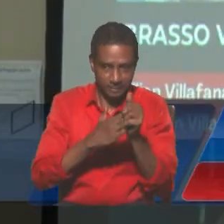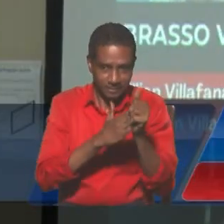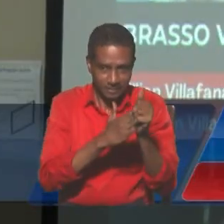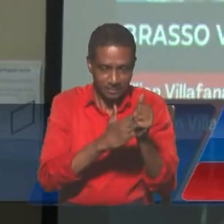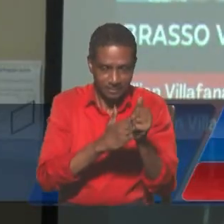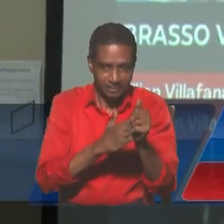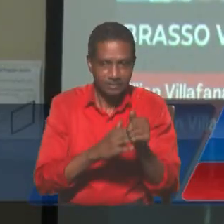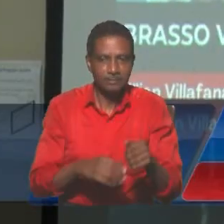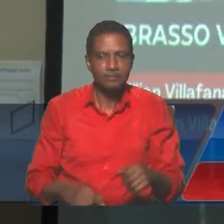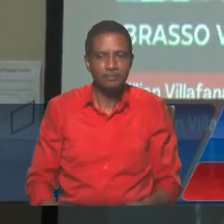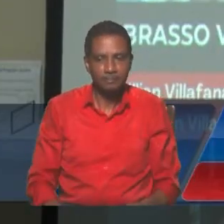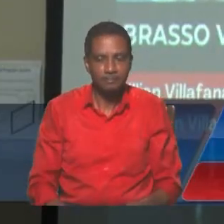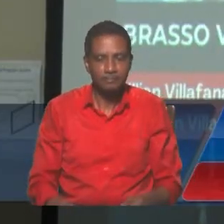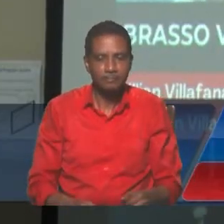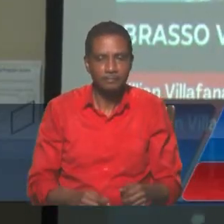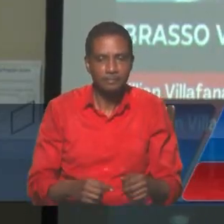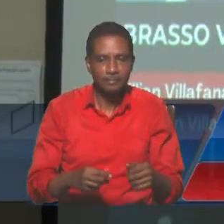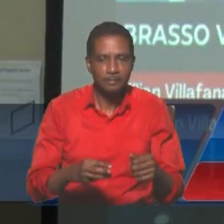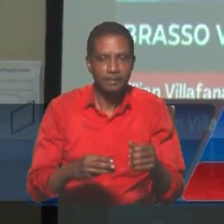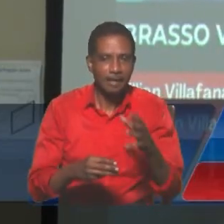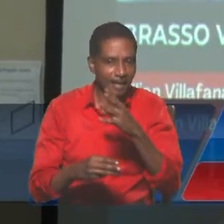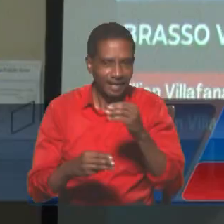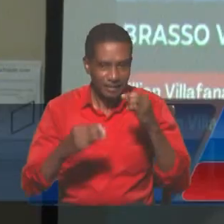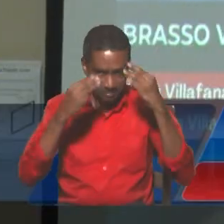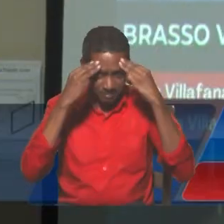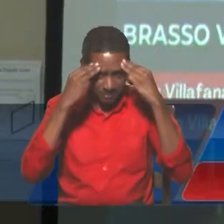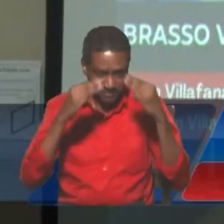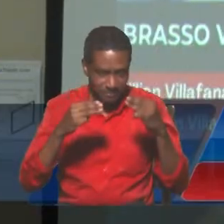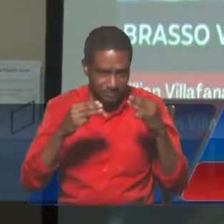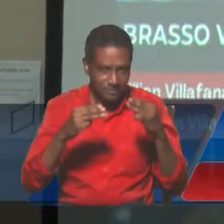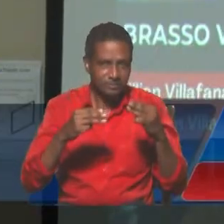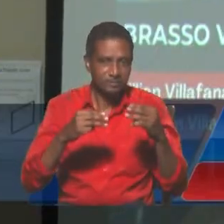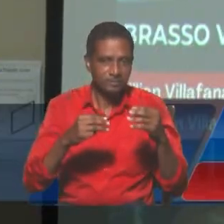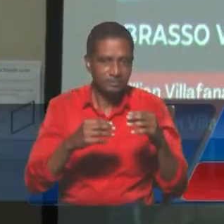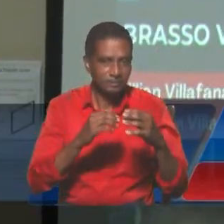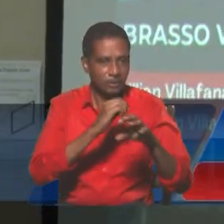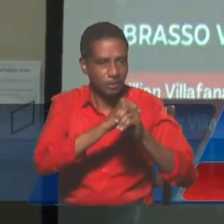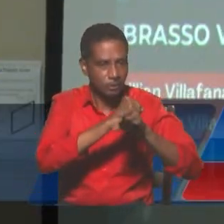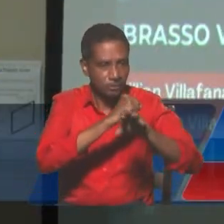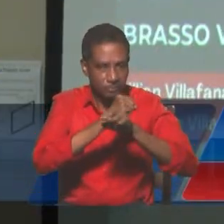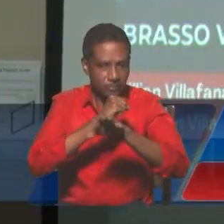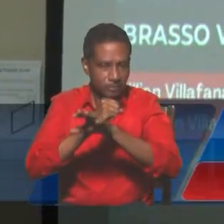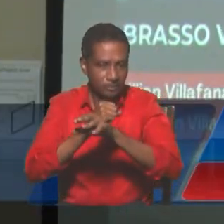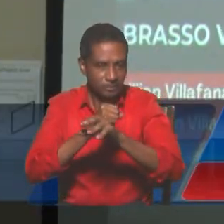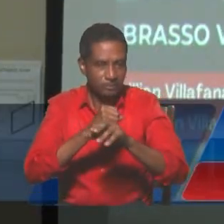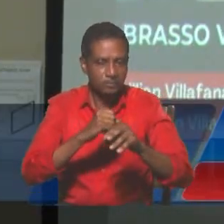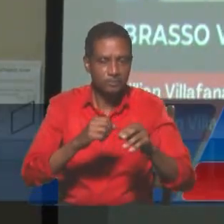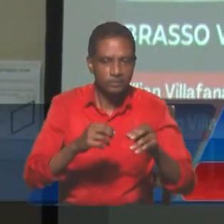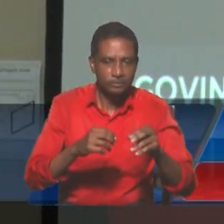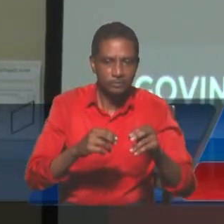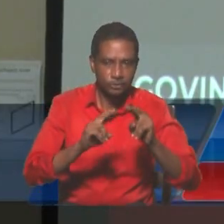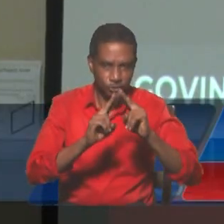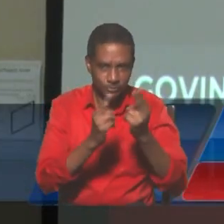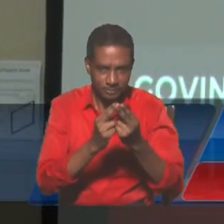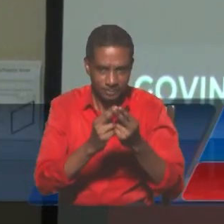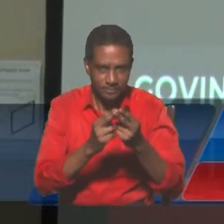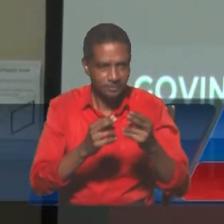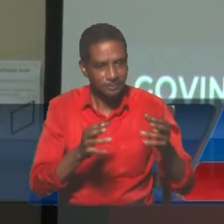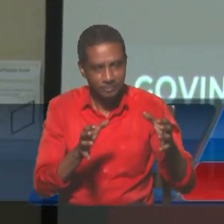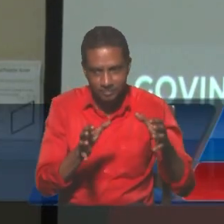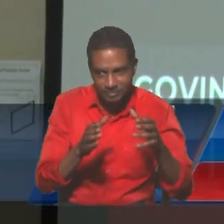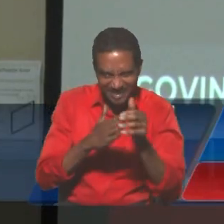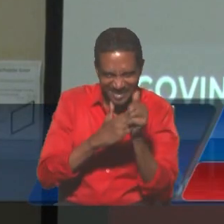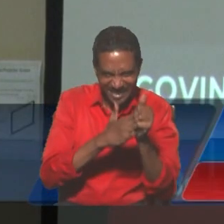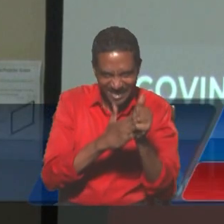Tobago's Outreach and Industry Relations Unit introduced nearly 1,000 primary and secondary school students to a